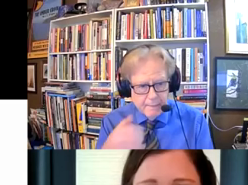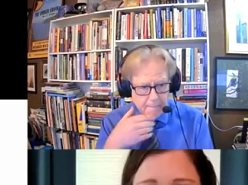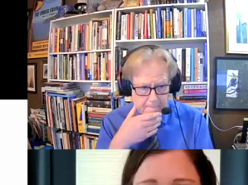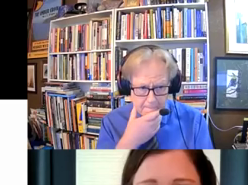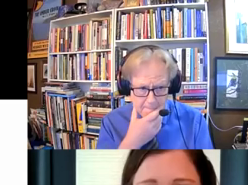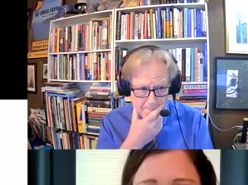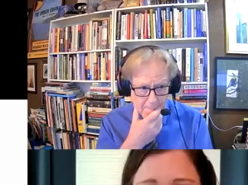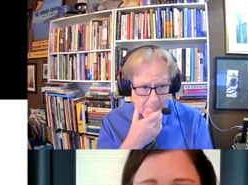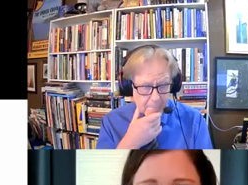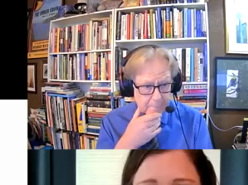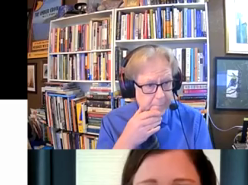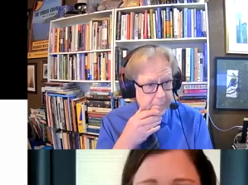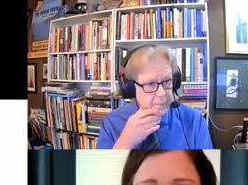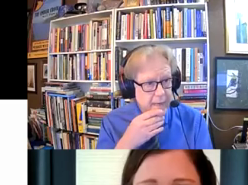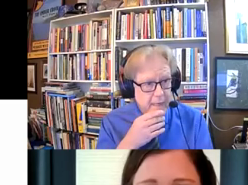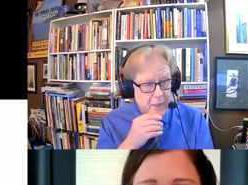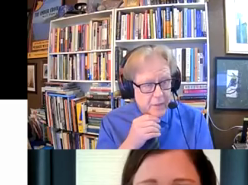slide, please.